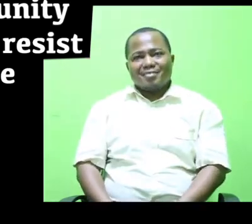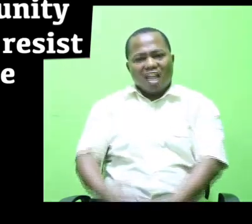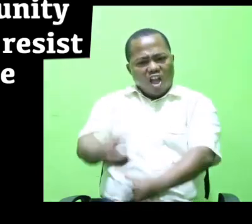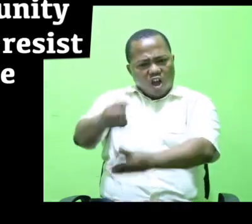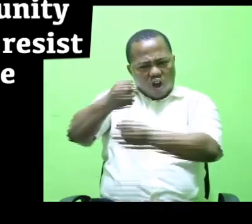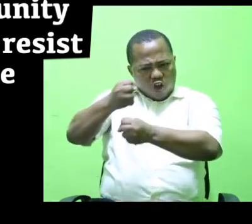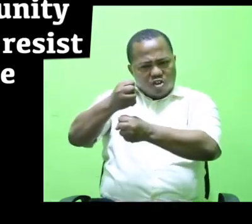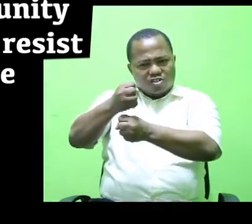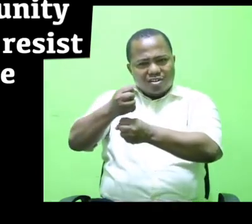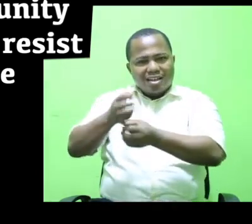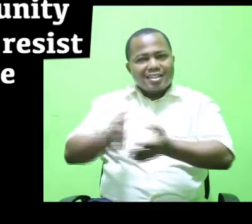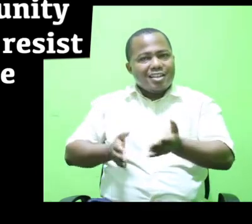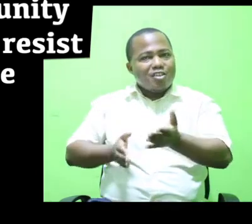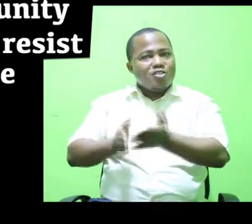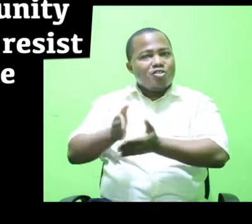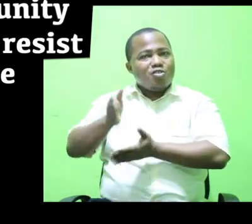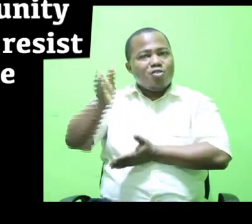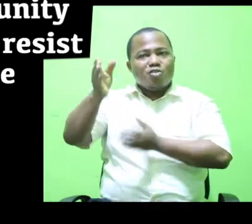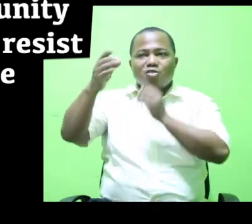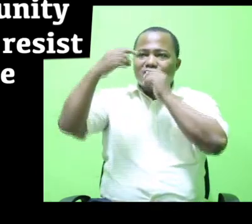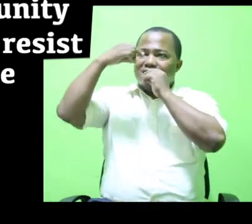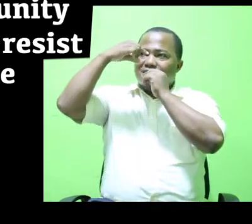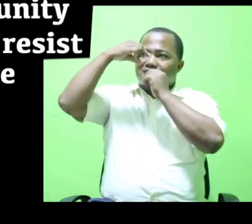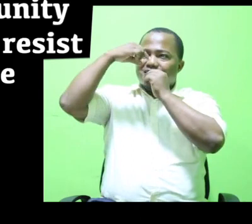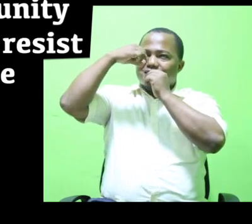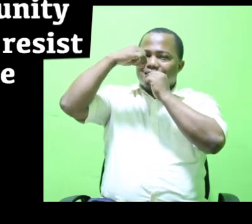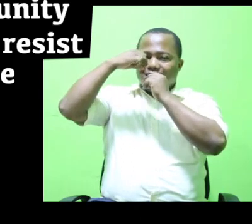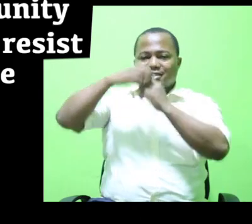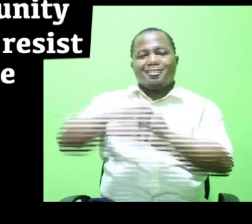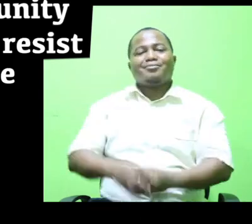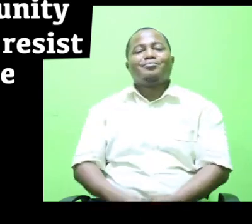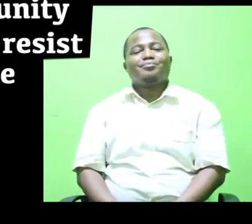Controlled through vaccination.